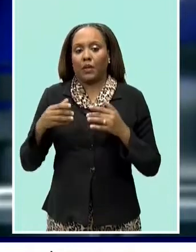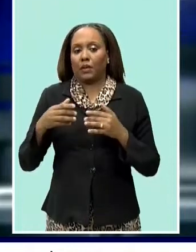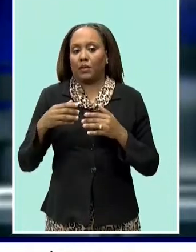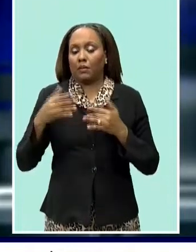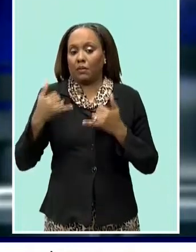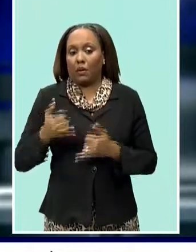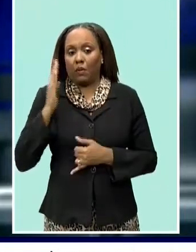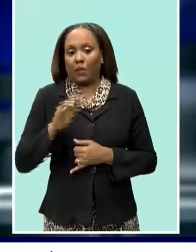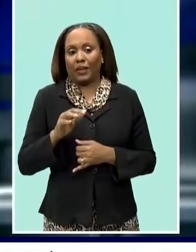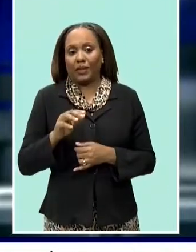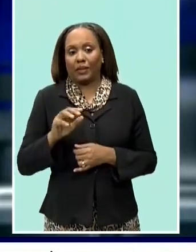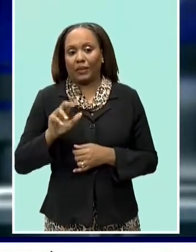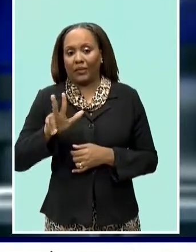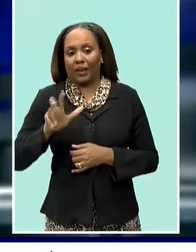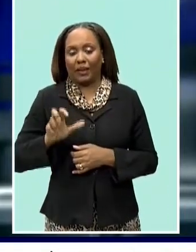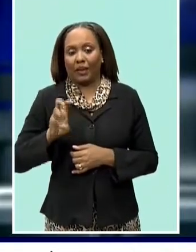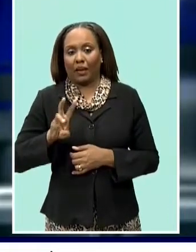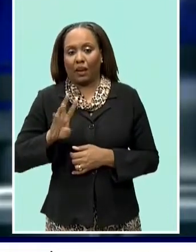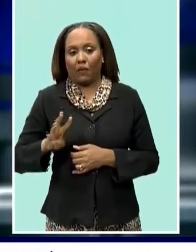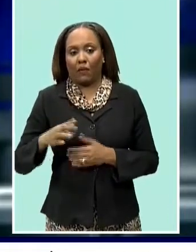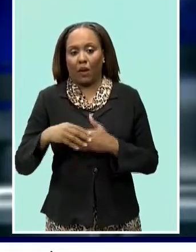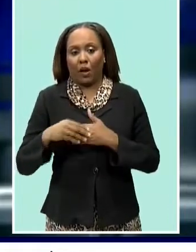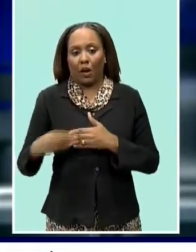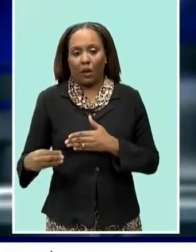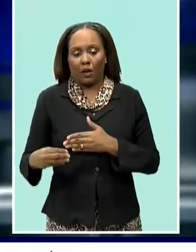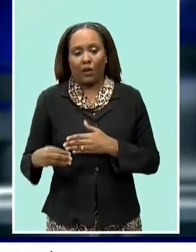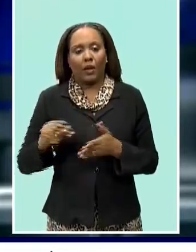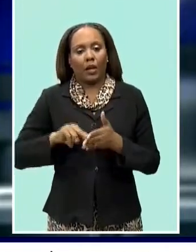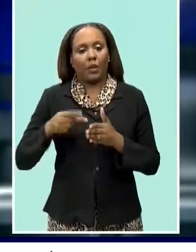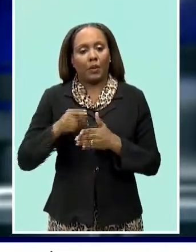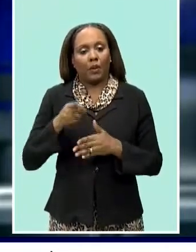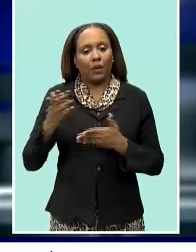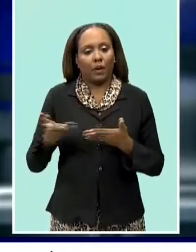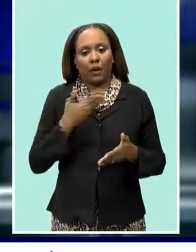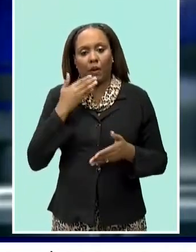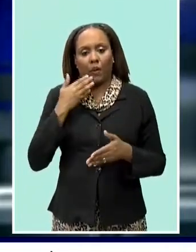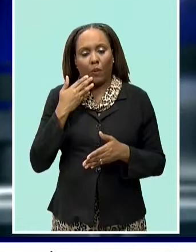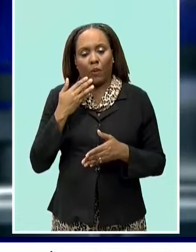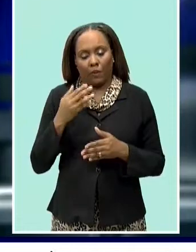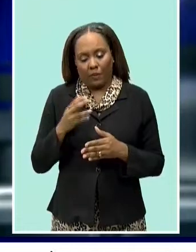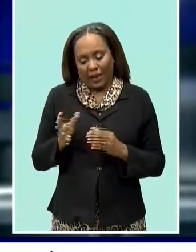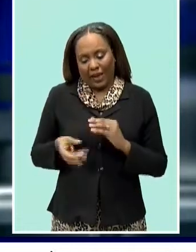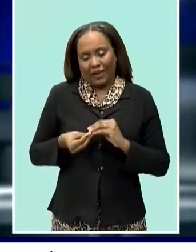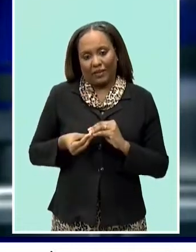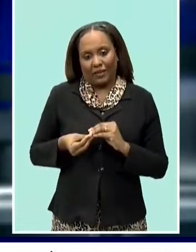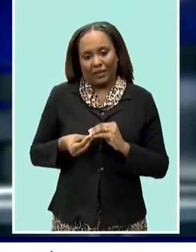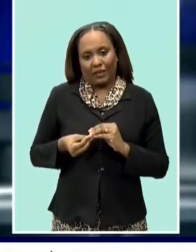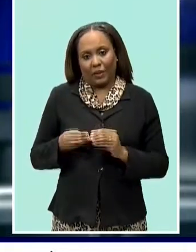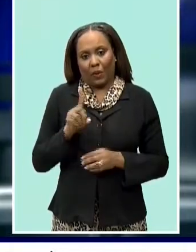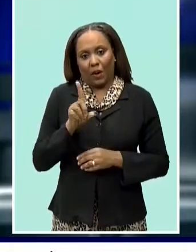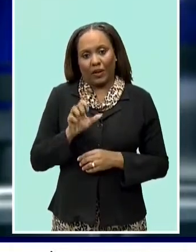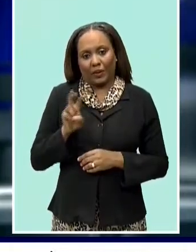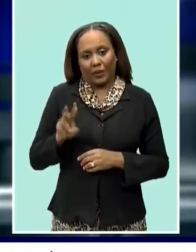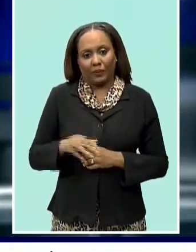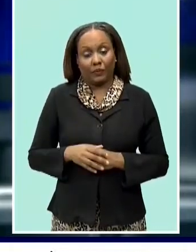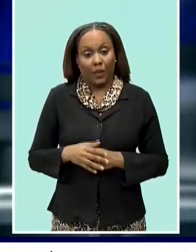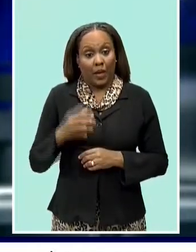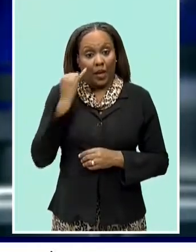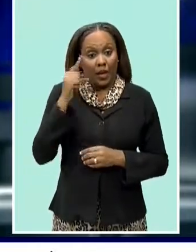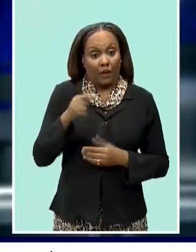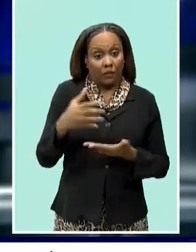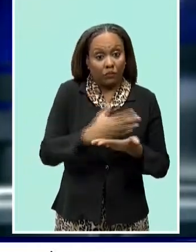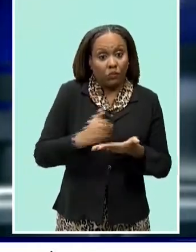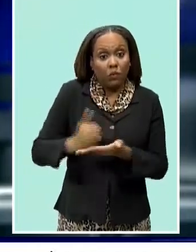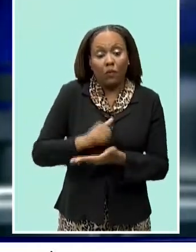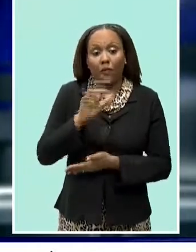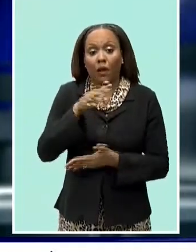will now be $364 for additional earnings of $102. Now, for those who earn $5,500